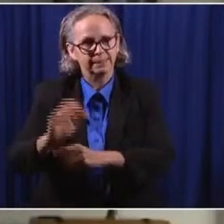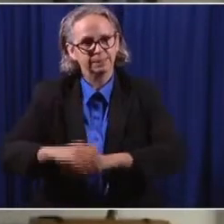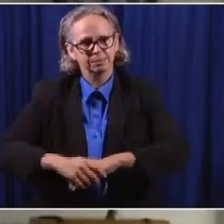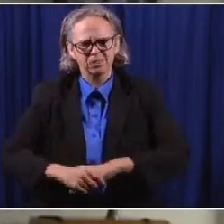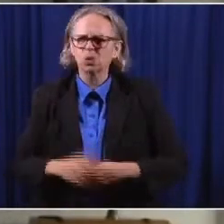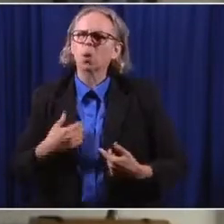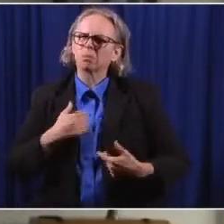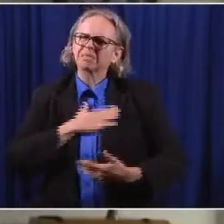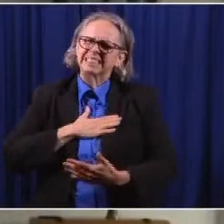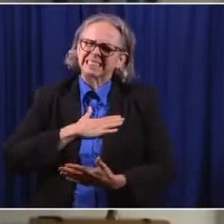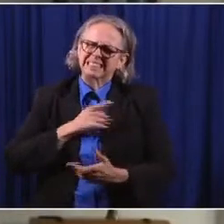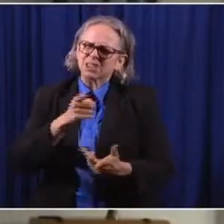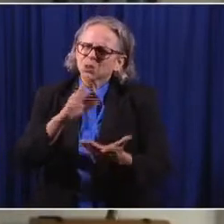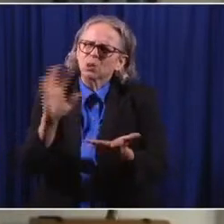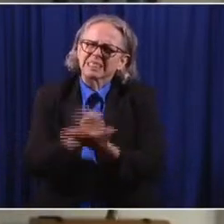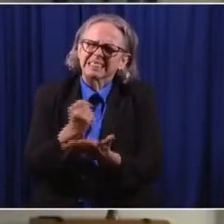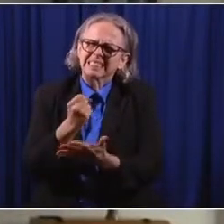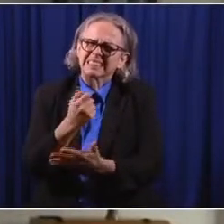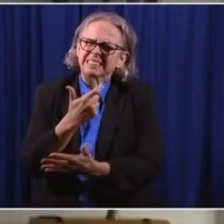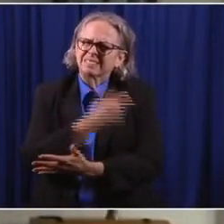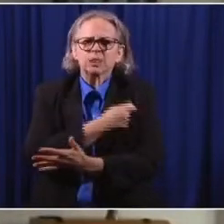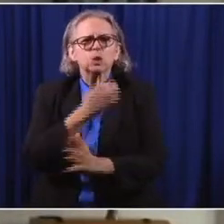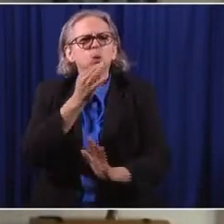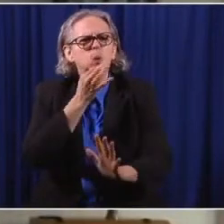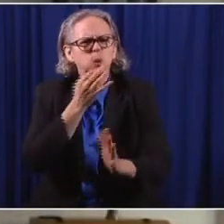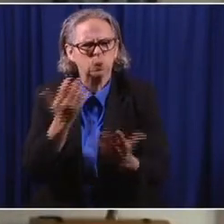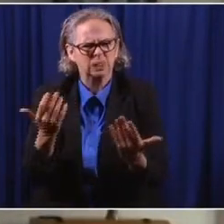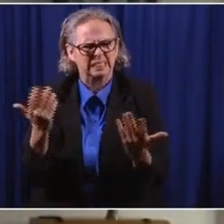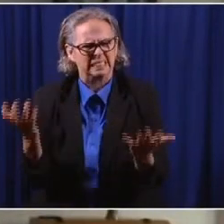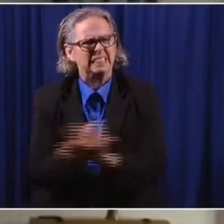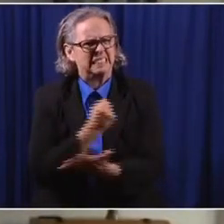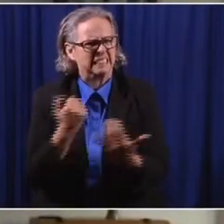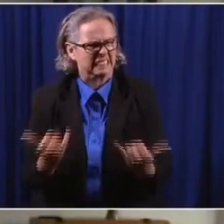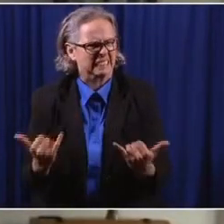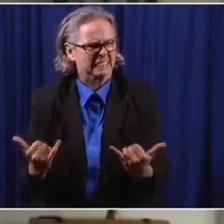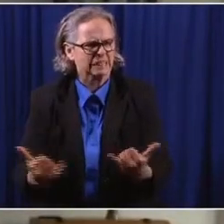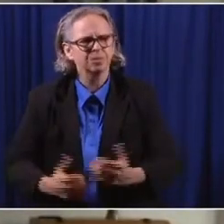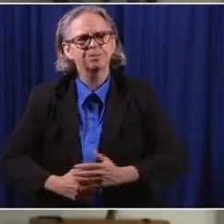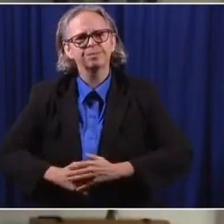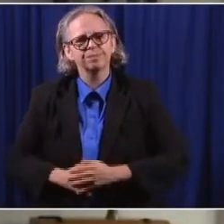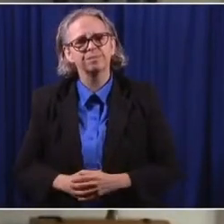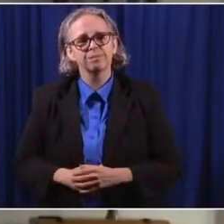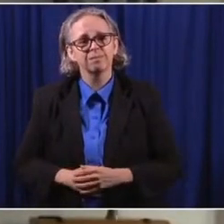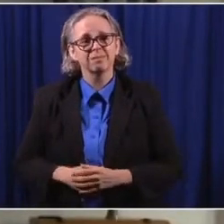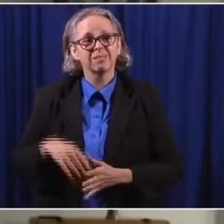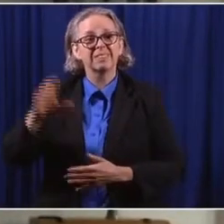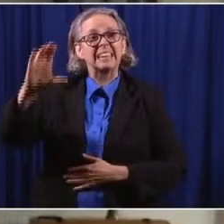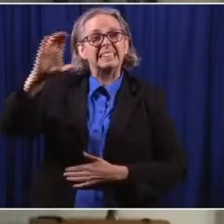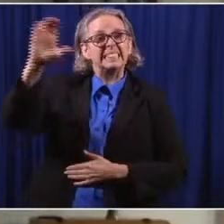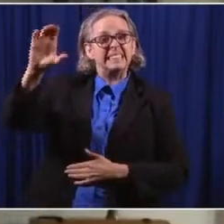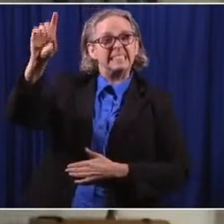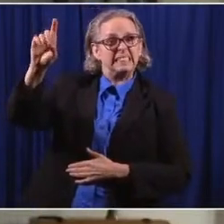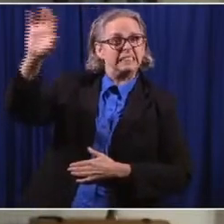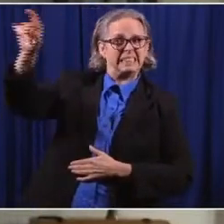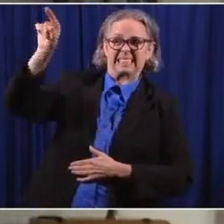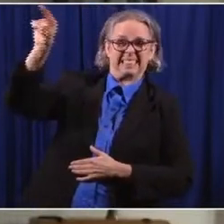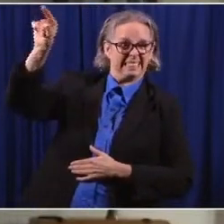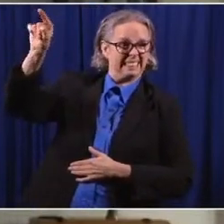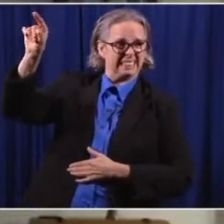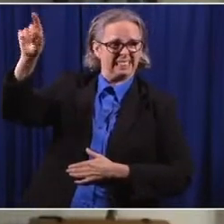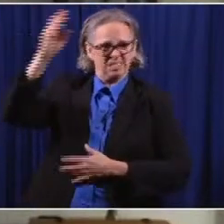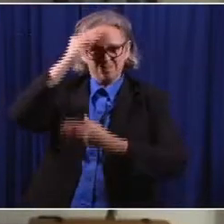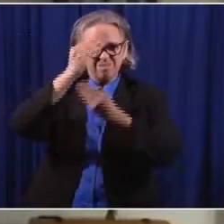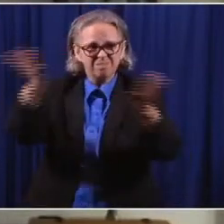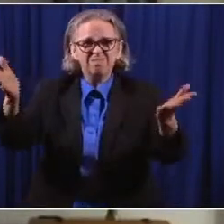possible. The Centers for Disease Control and Prevention advises that anyone who can and is 6 months or